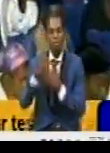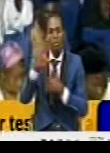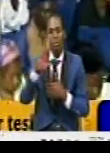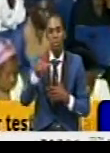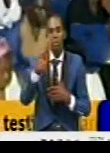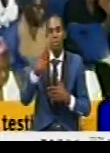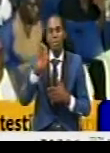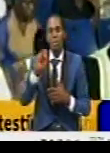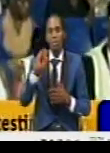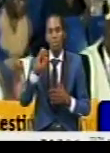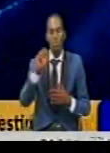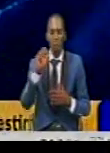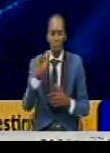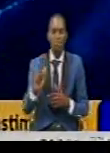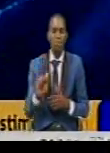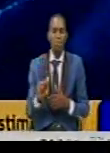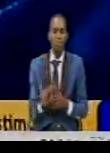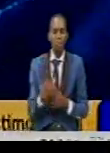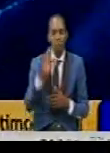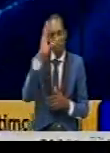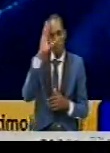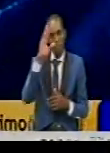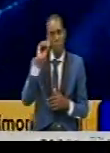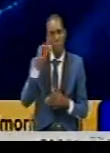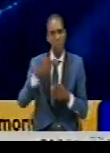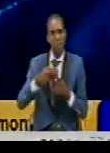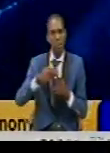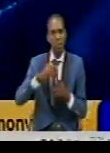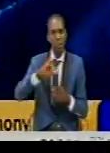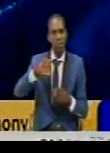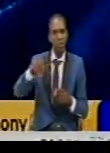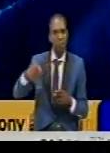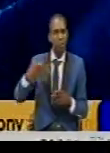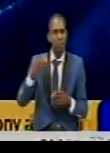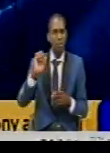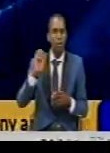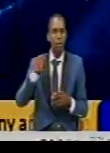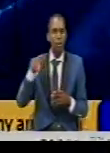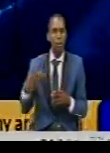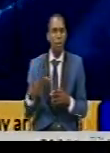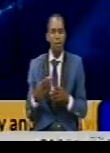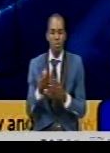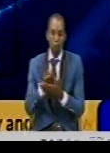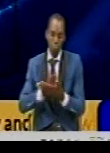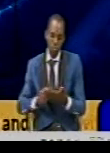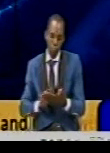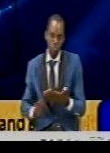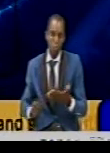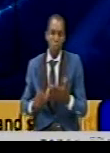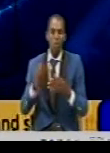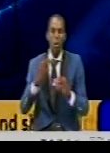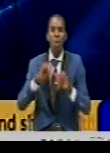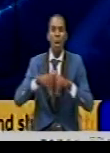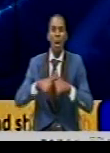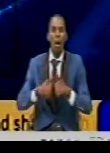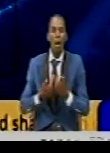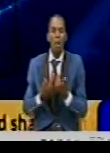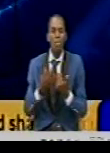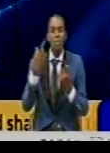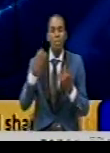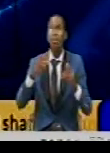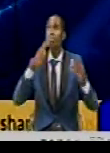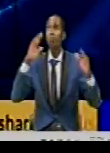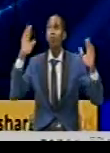one coming all the way from Russia. We say, Osei Joseph